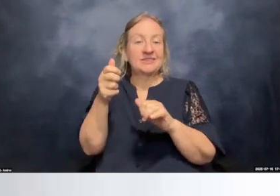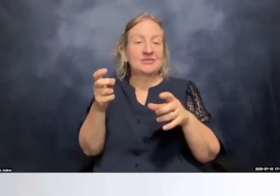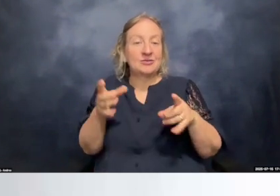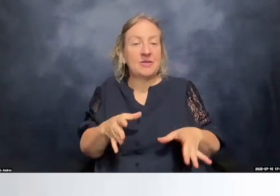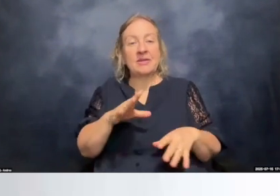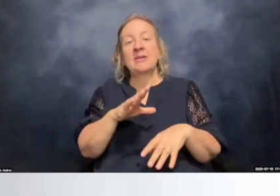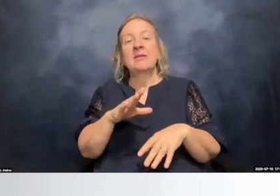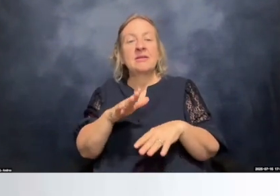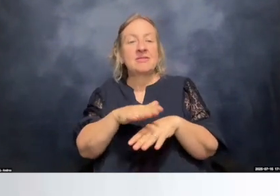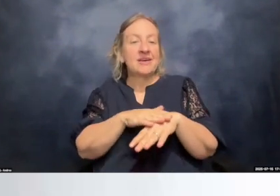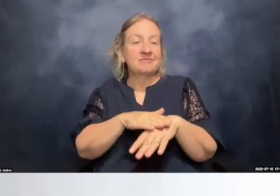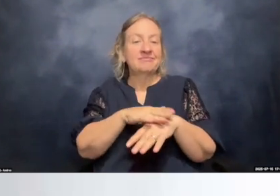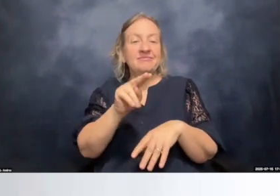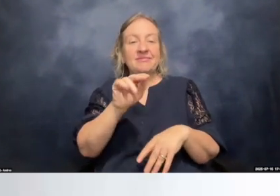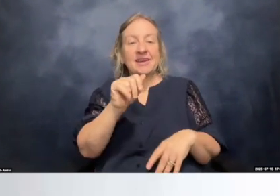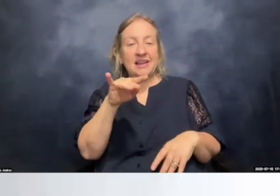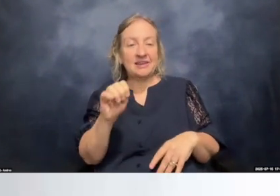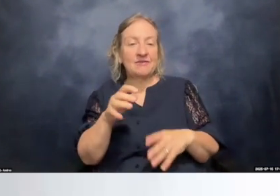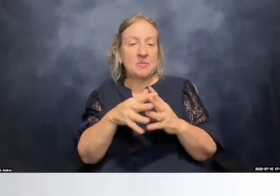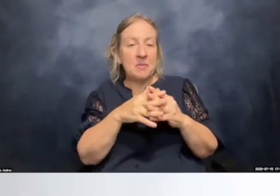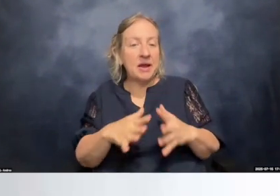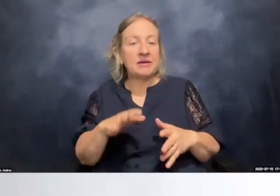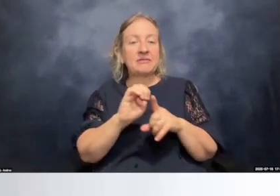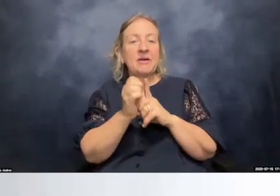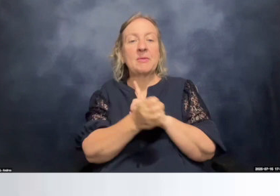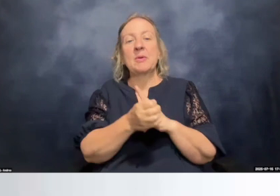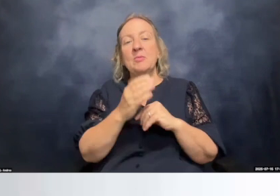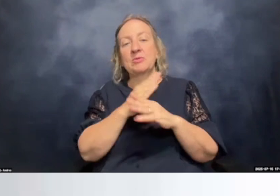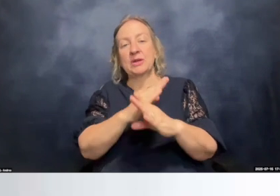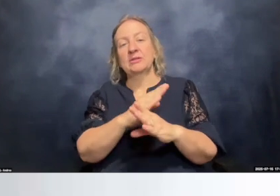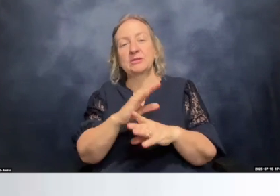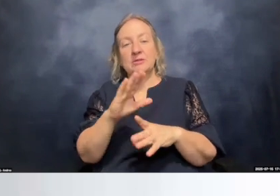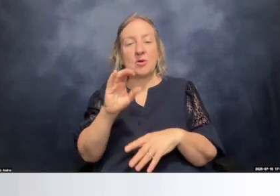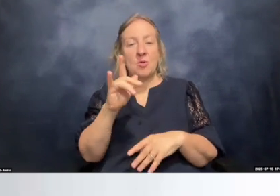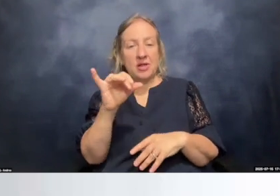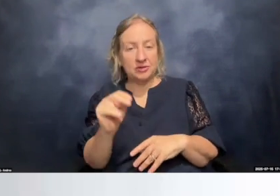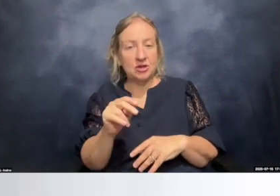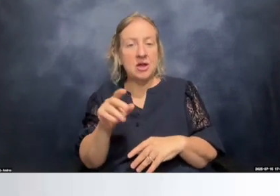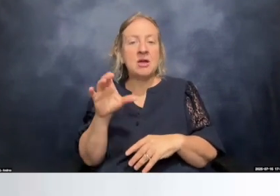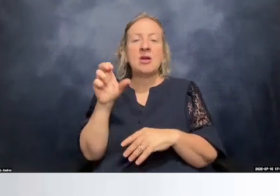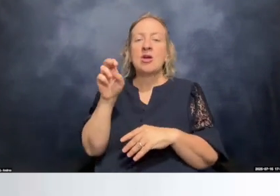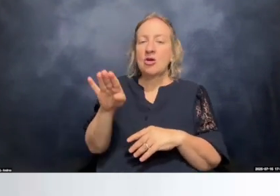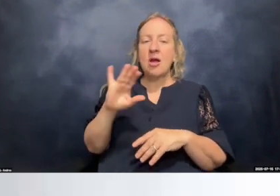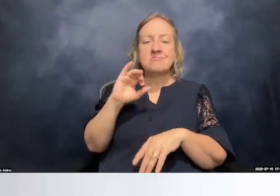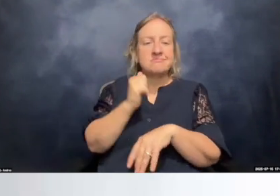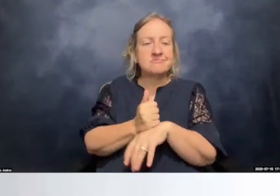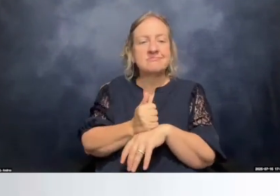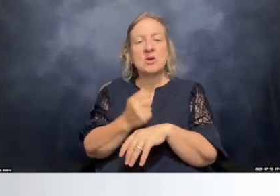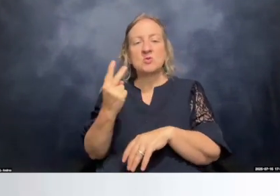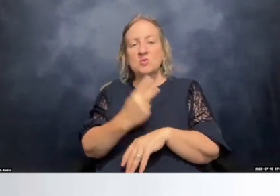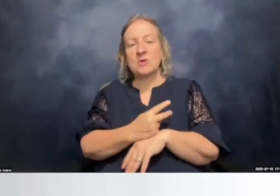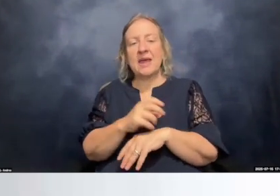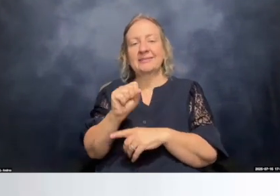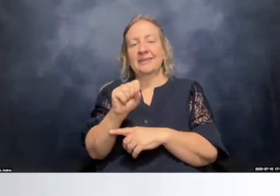Coalition, CARB organized a 2-day San Diego County Tribal and Rural Clean Energy and Mobility Tour. The